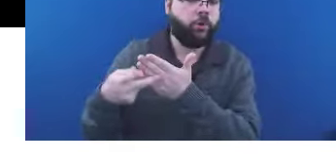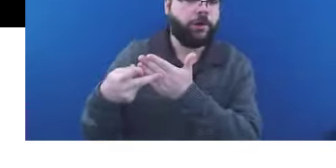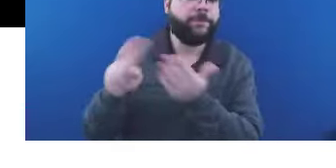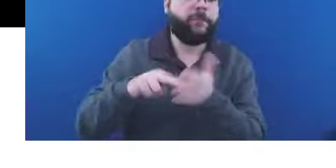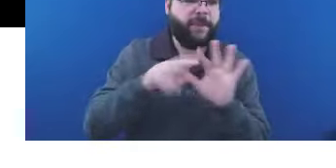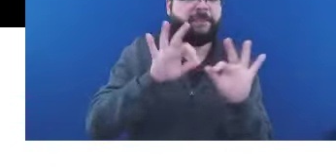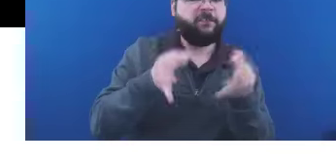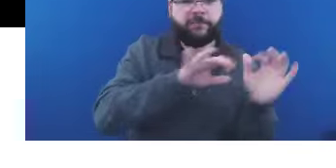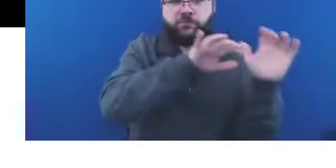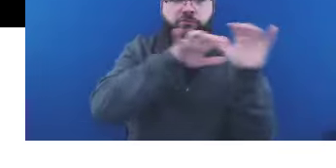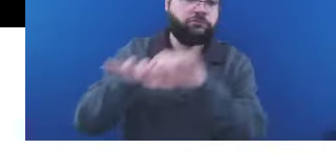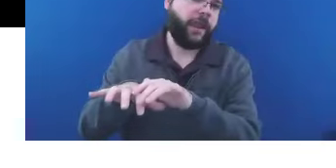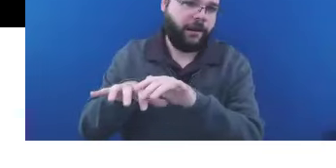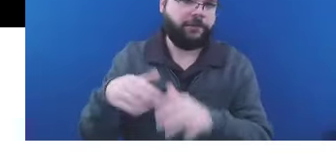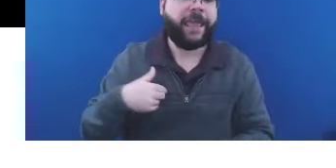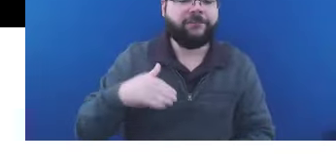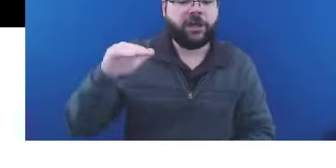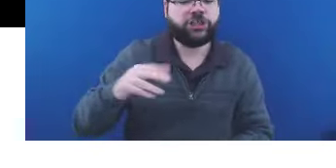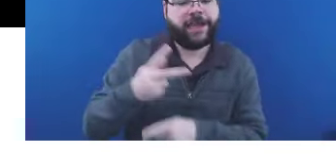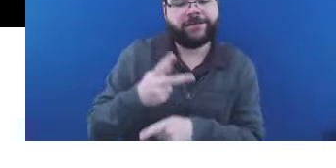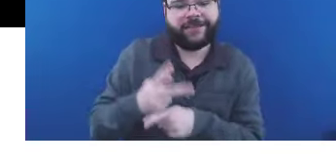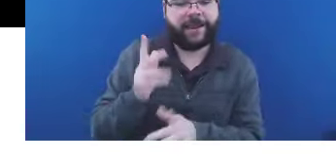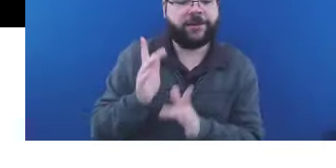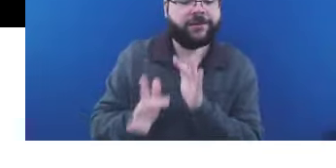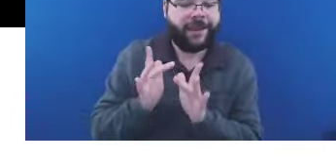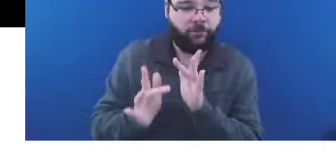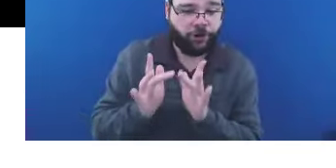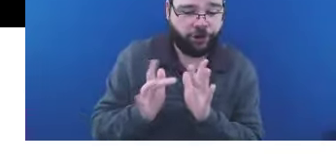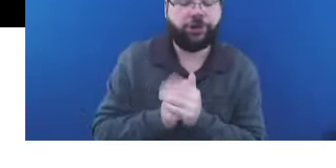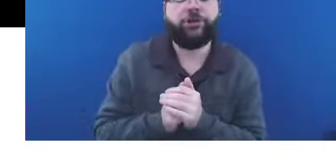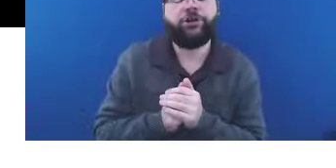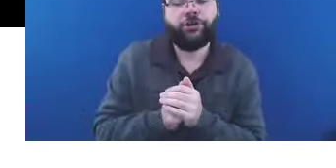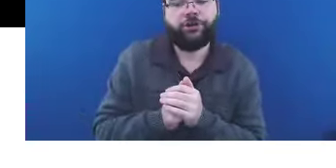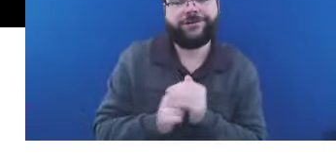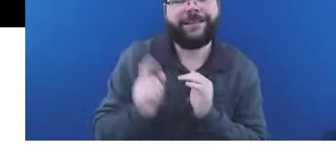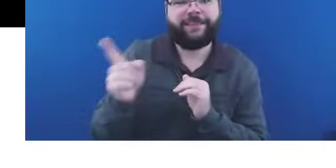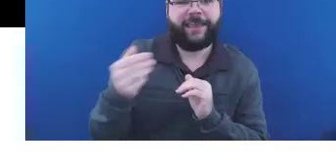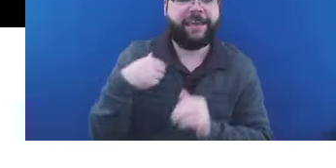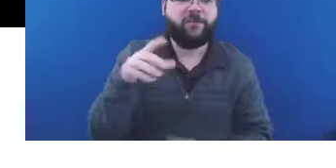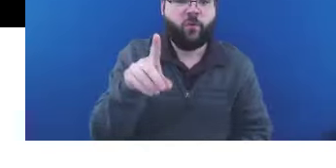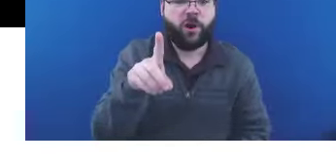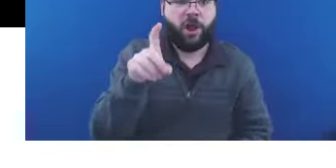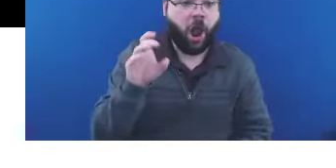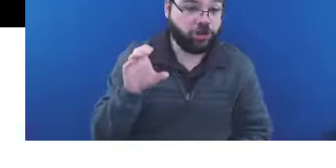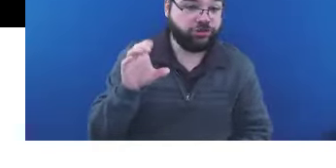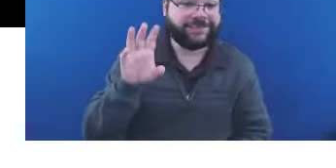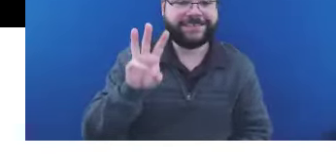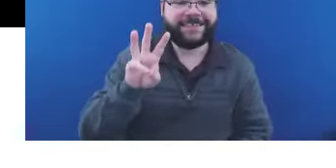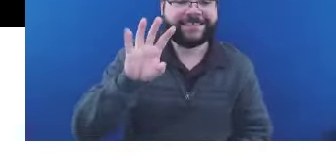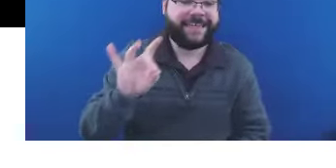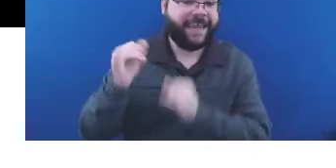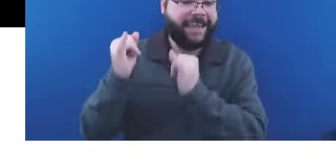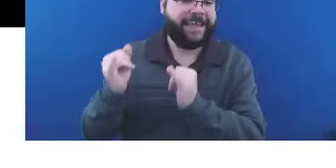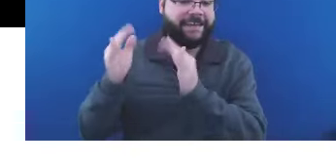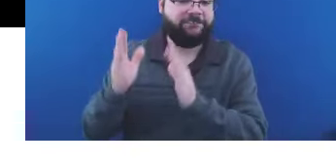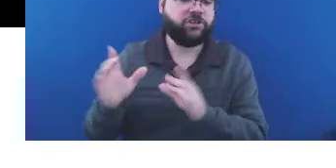a family child care network. In their family child care network, they have 168